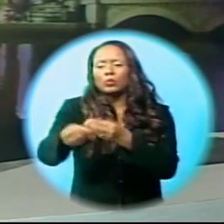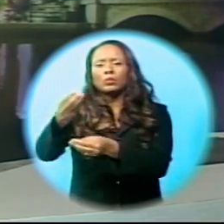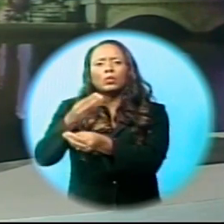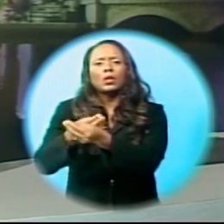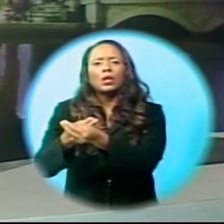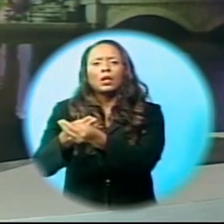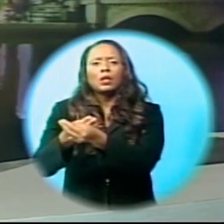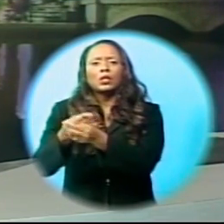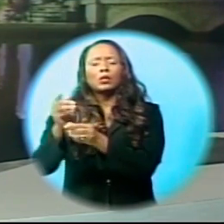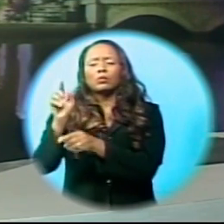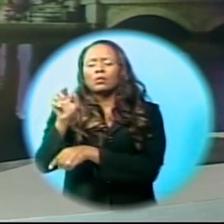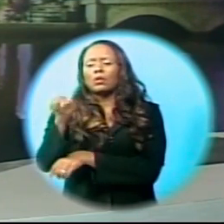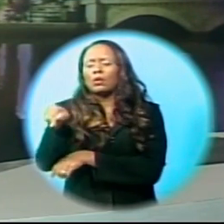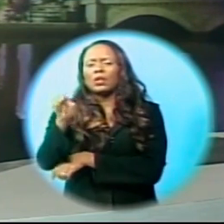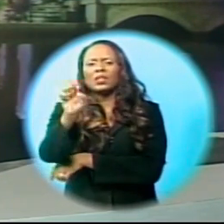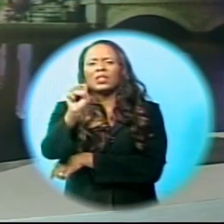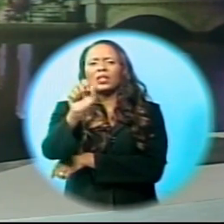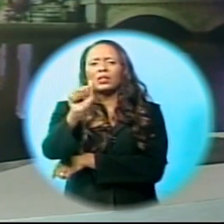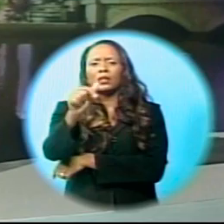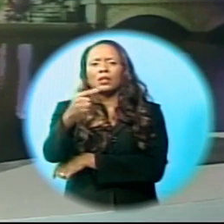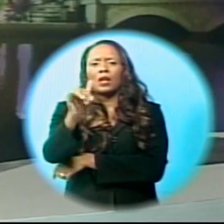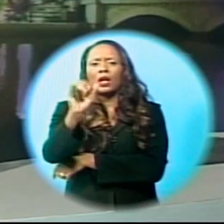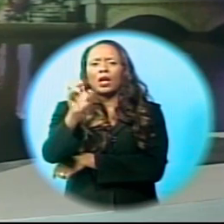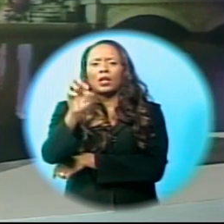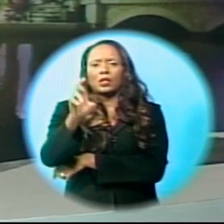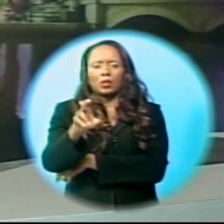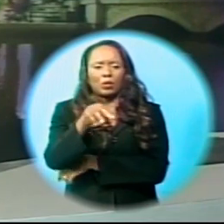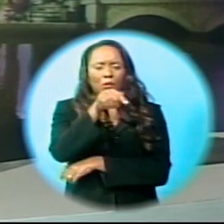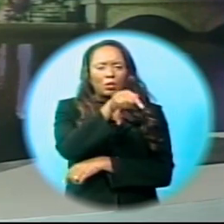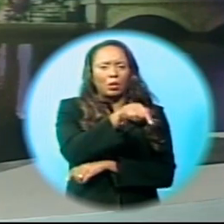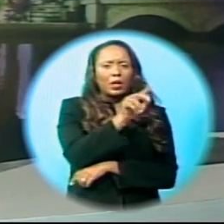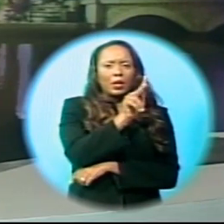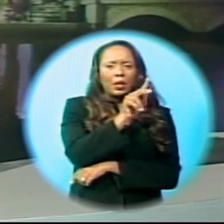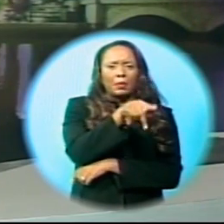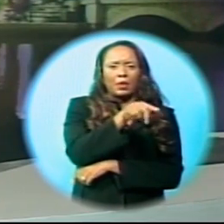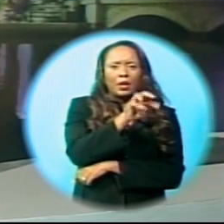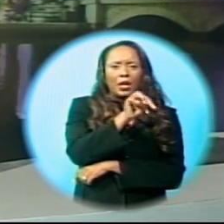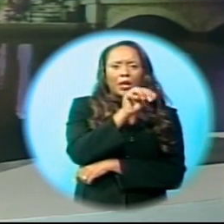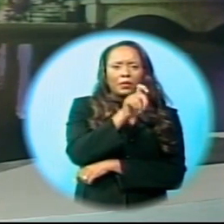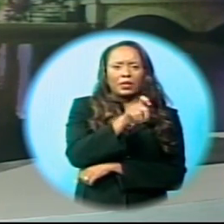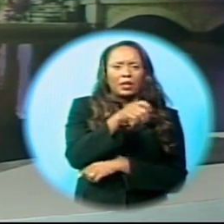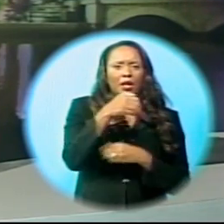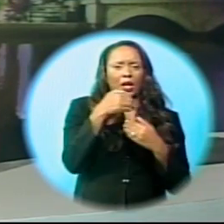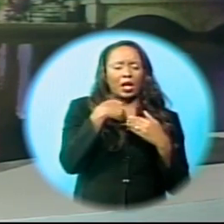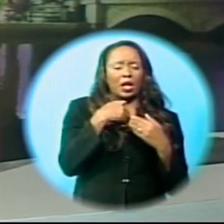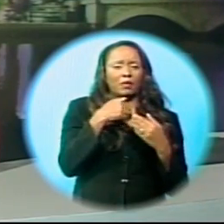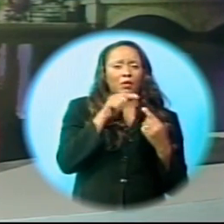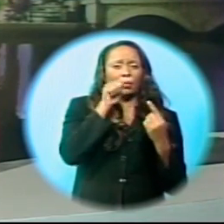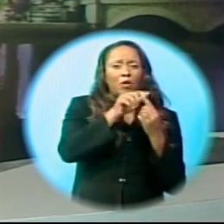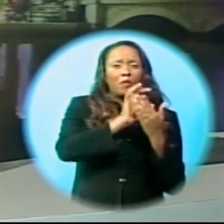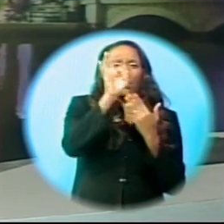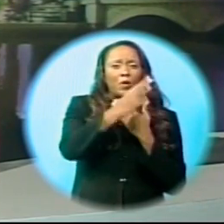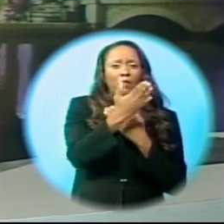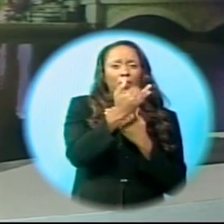Inc. The High Court had given KPMG until the 15th of February this year to submit that